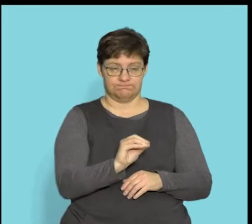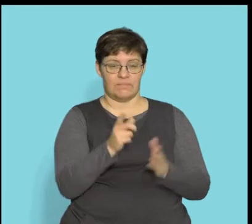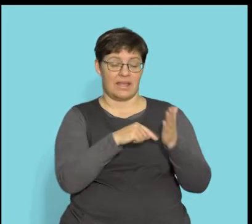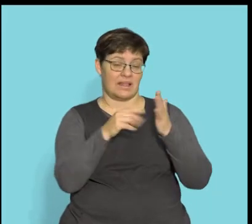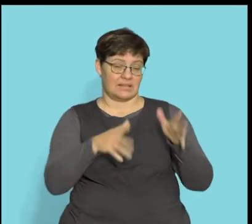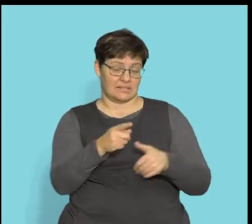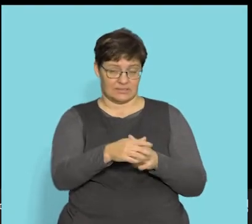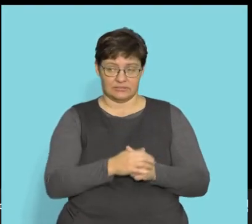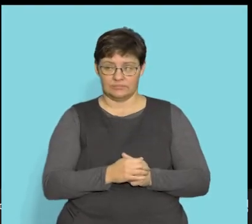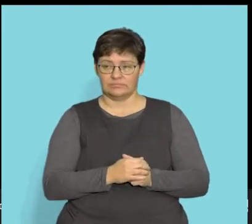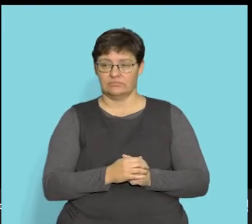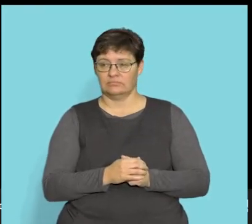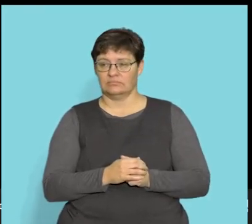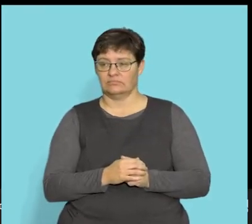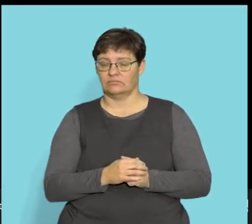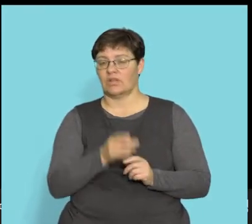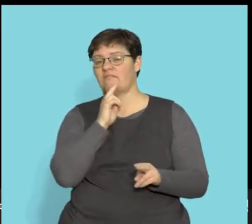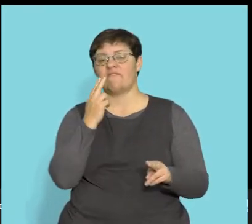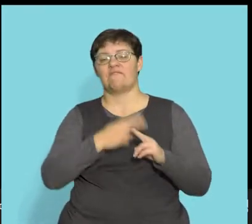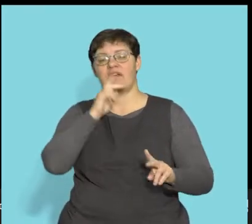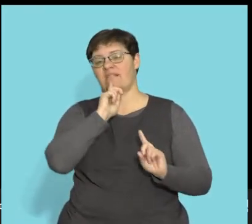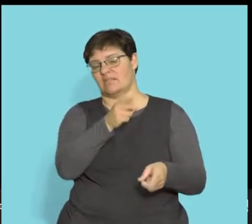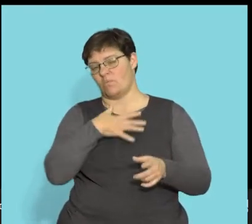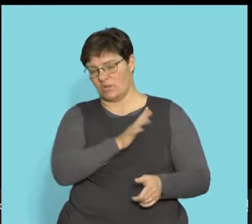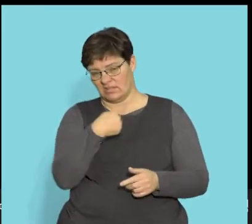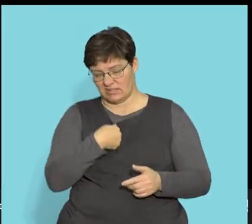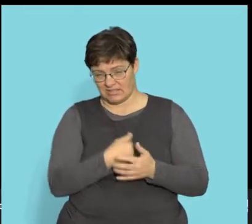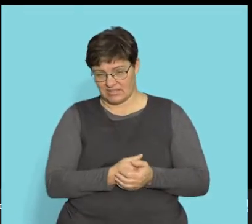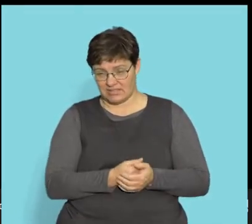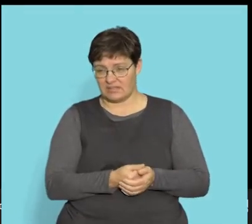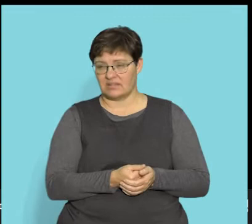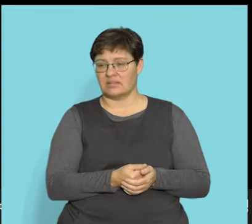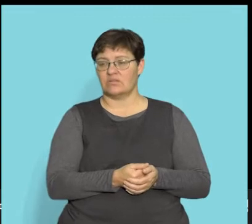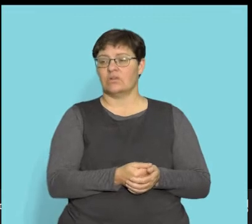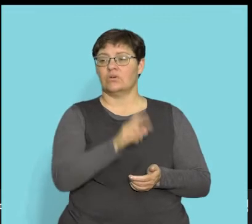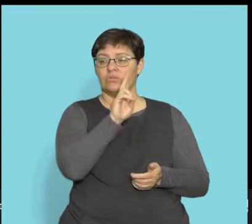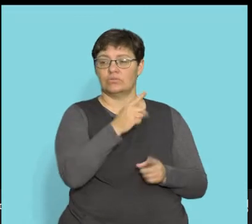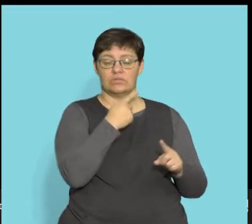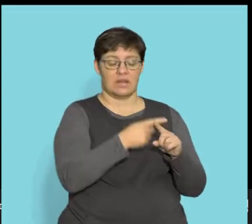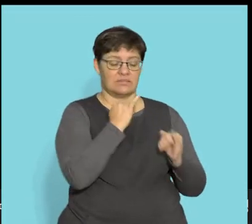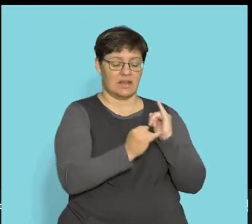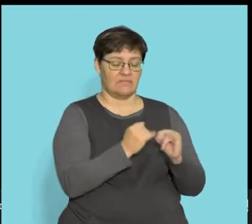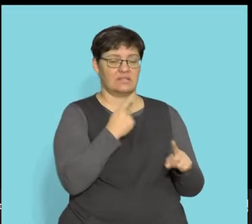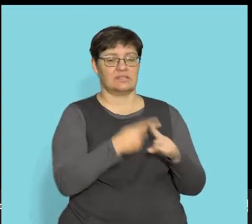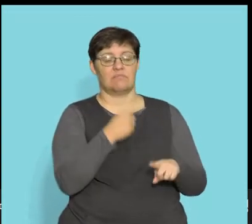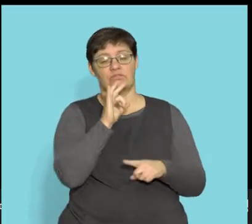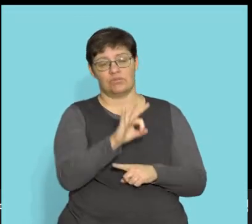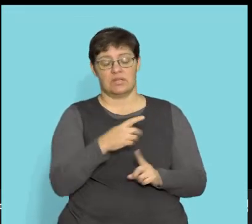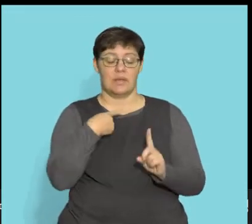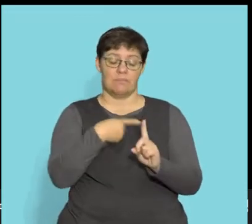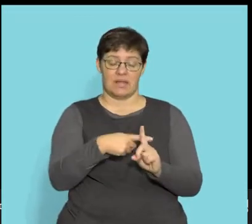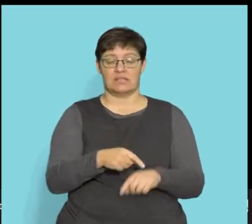my calculator just so I can get a final answer. So it's going to be 2 times 11 times